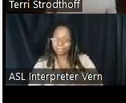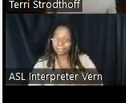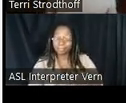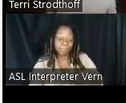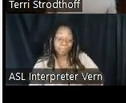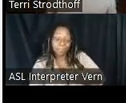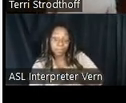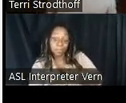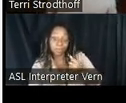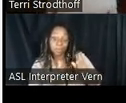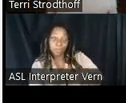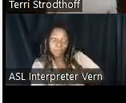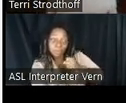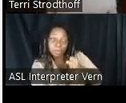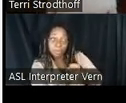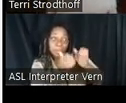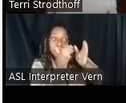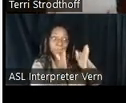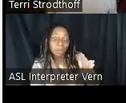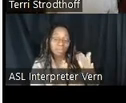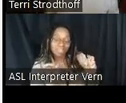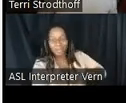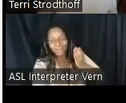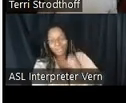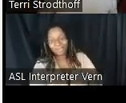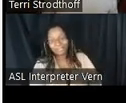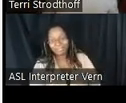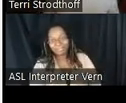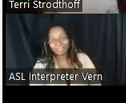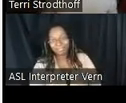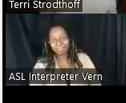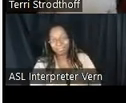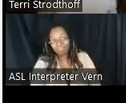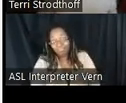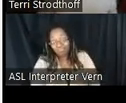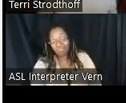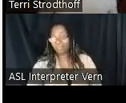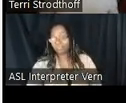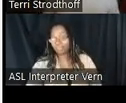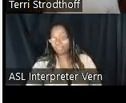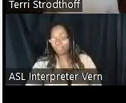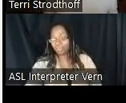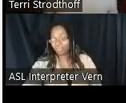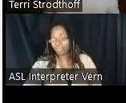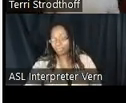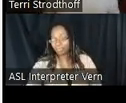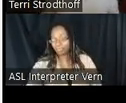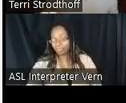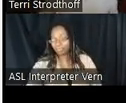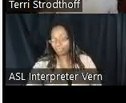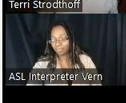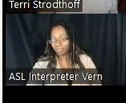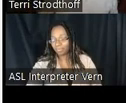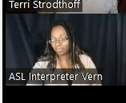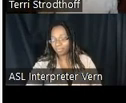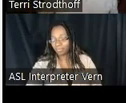in reconnecting back to their authentic self. And what does that actually look like? What does that actually look like?